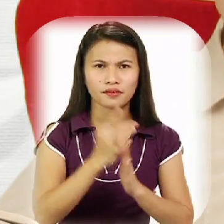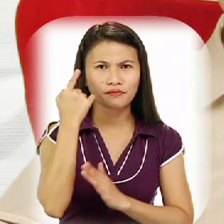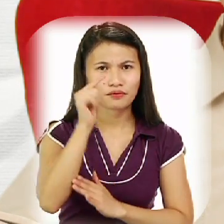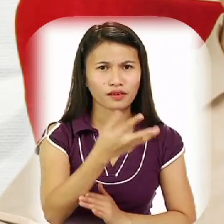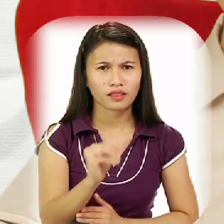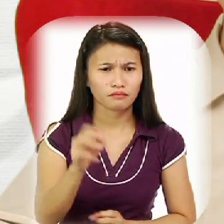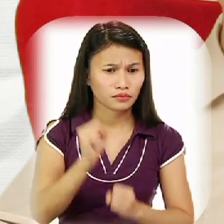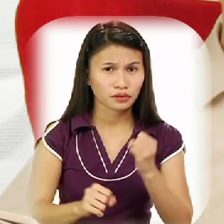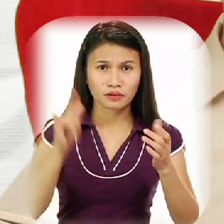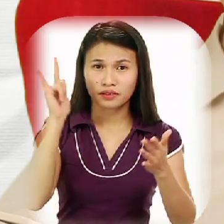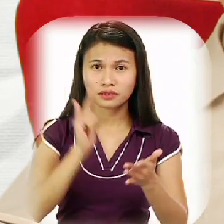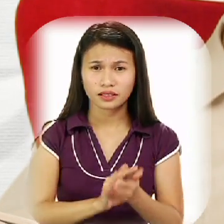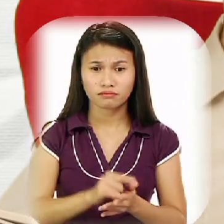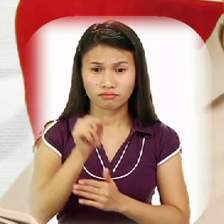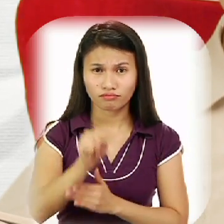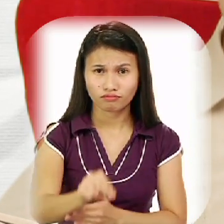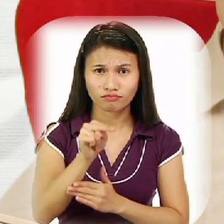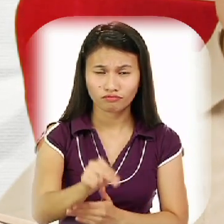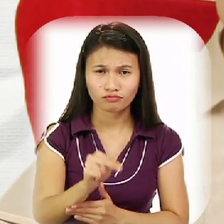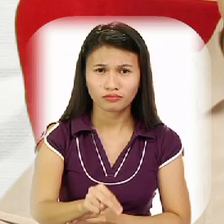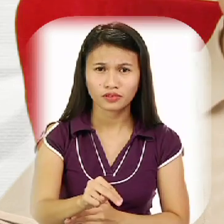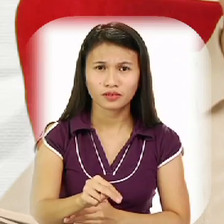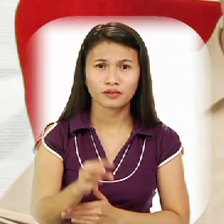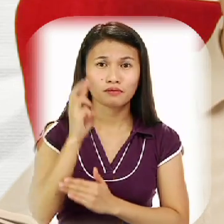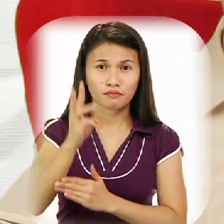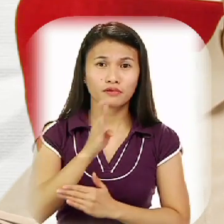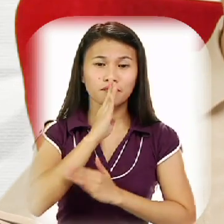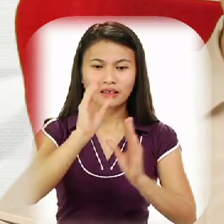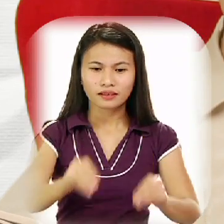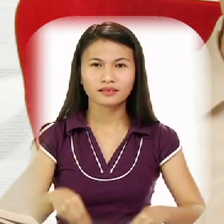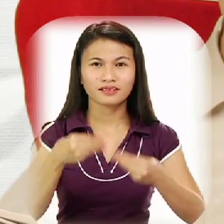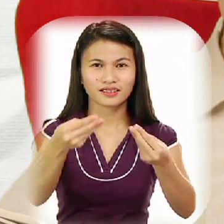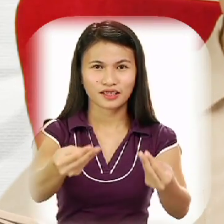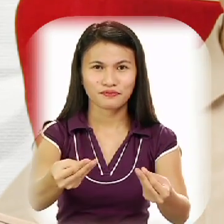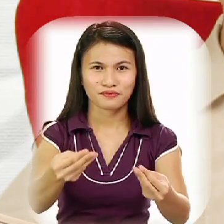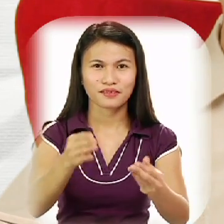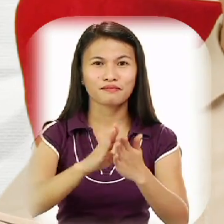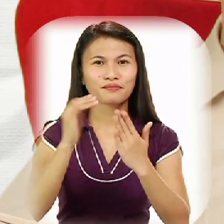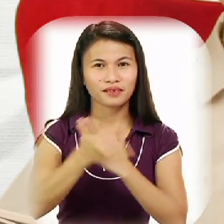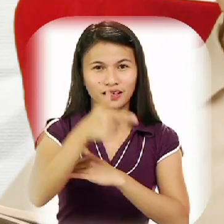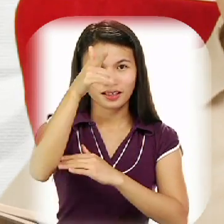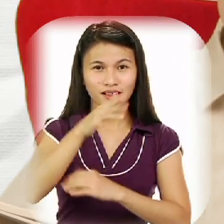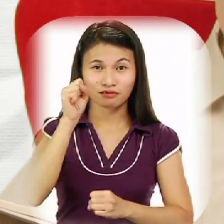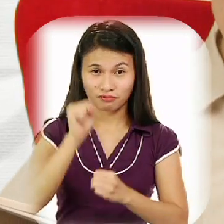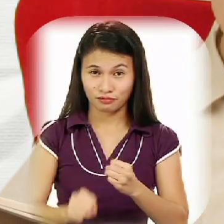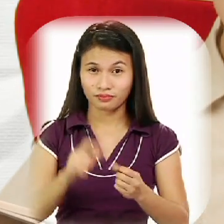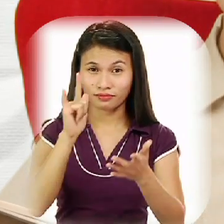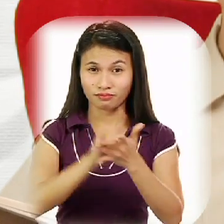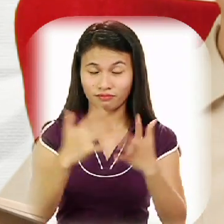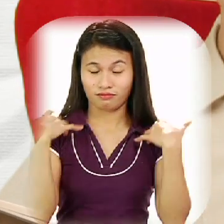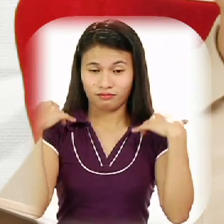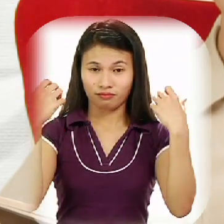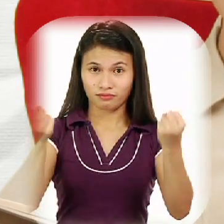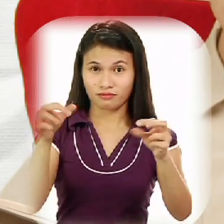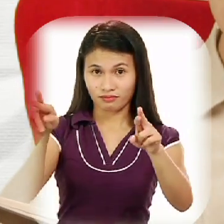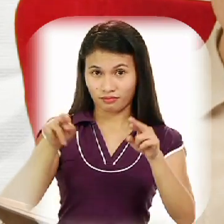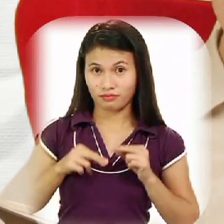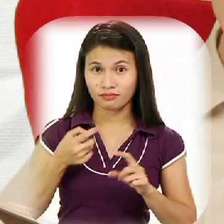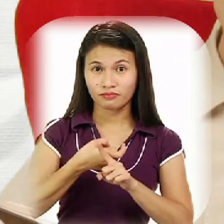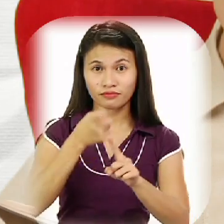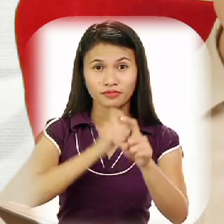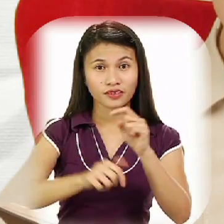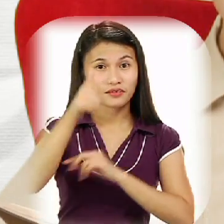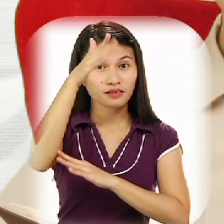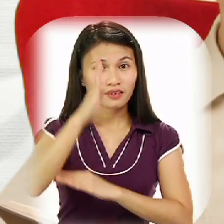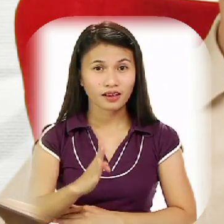them so that their needs will be met by God, so that the strength that I have received